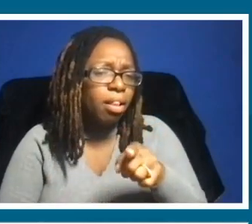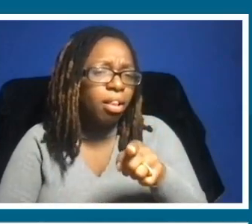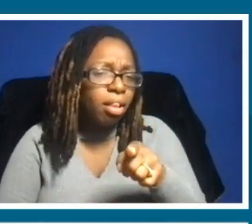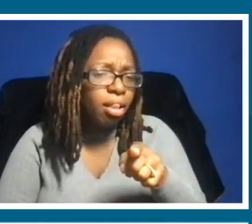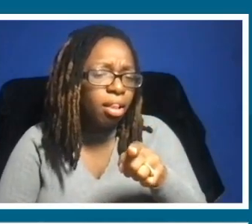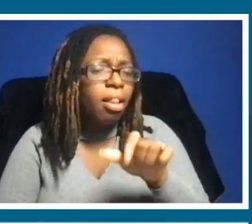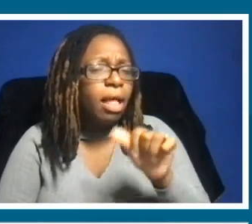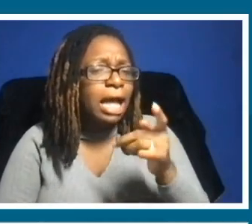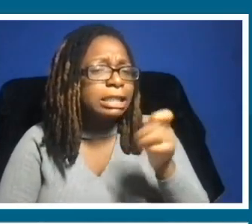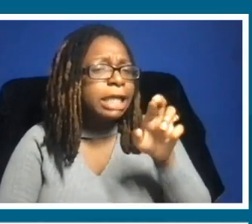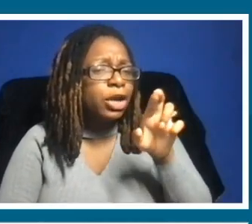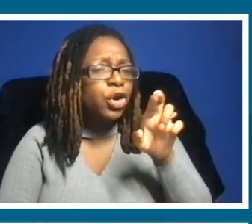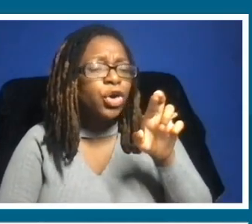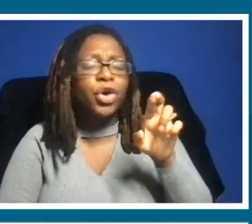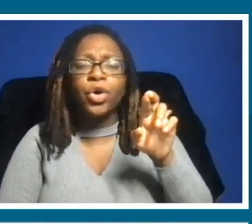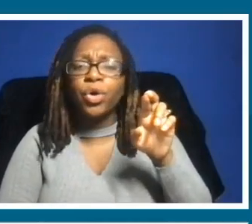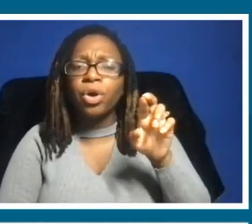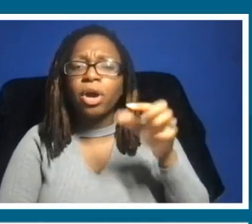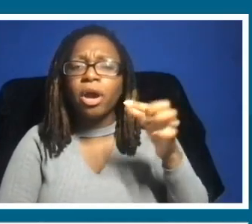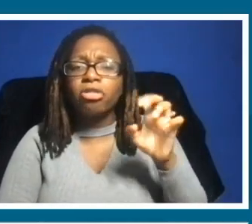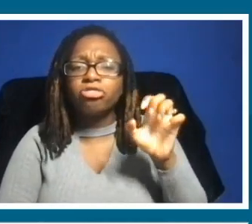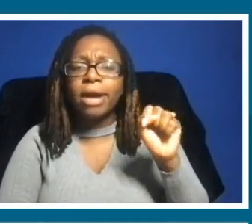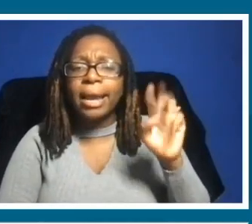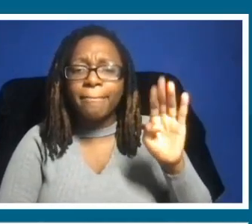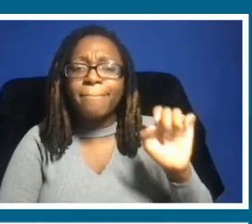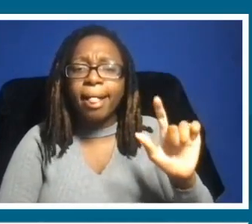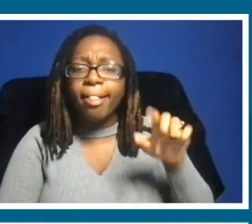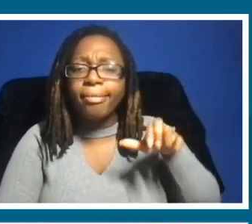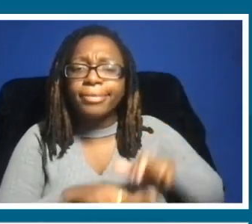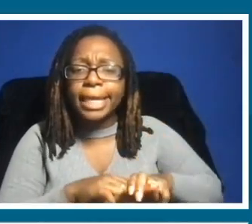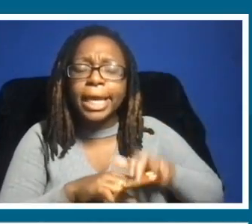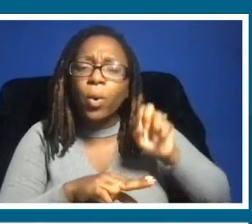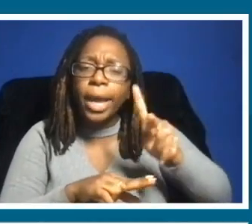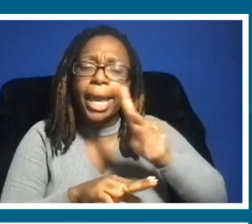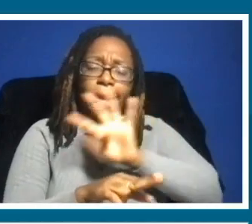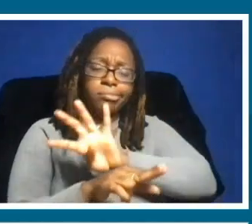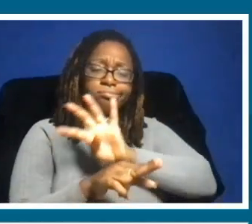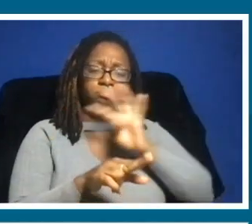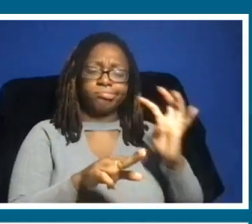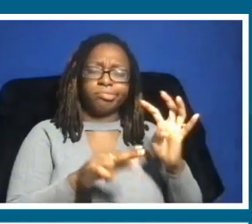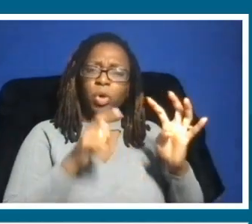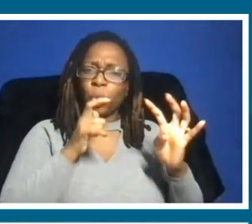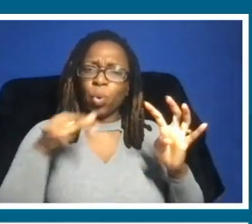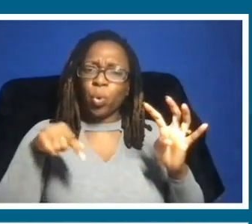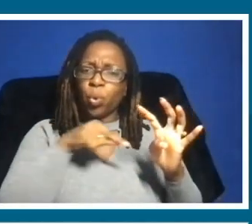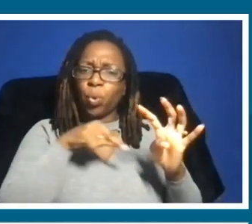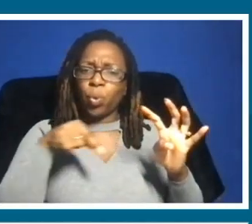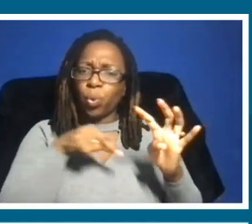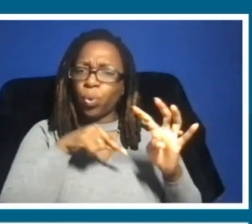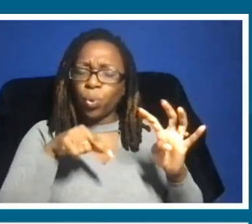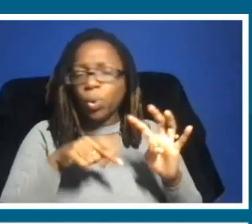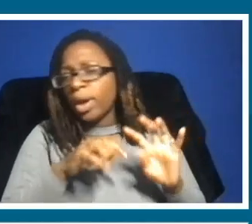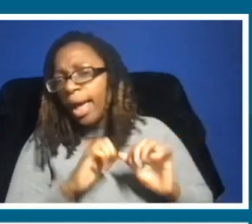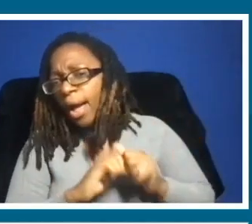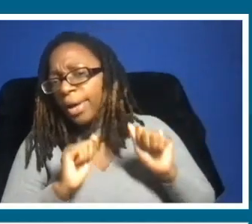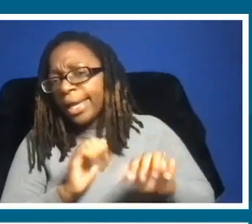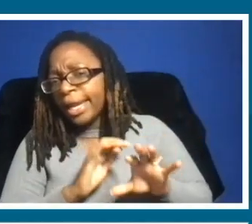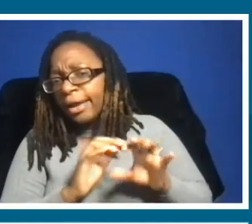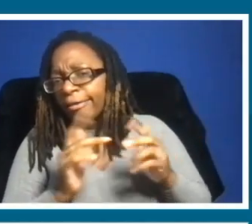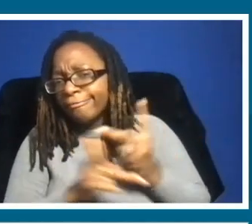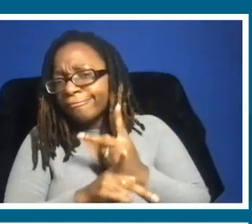in fact Alexander Graham Bell sitting at the table? And if it is, who are all those other people in the room? And where might you go to find out who those other people